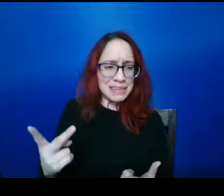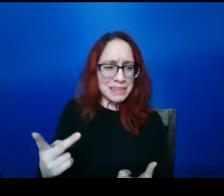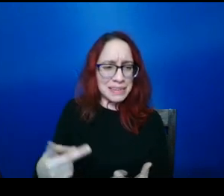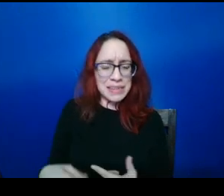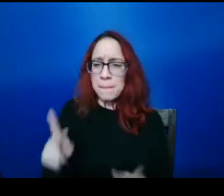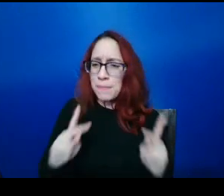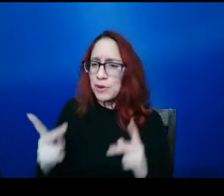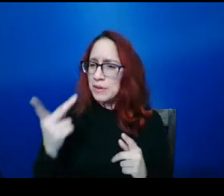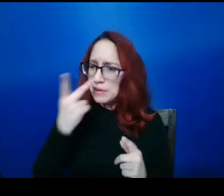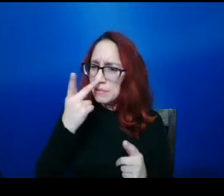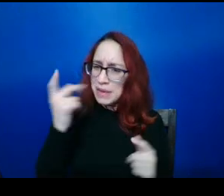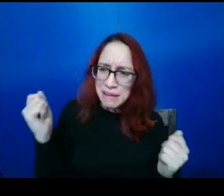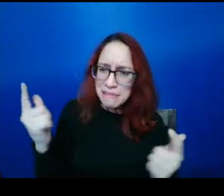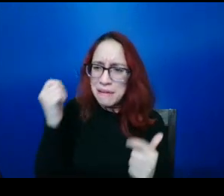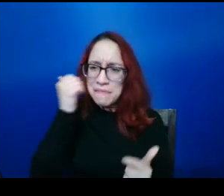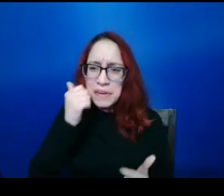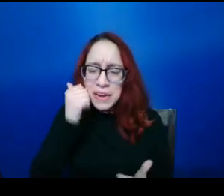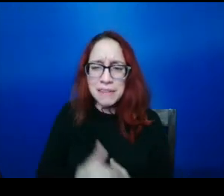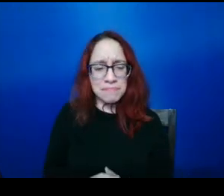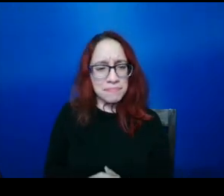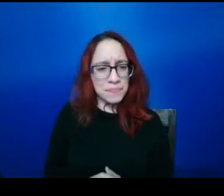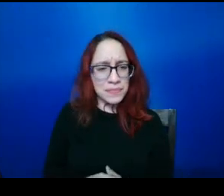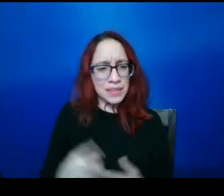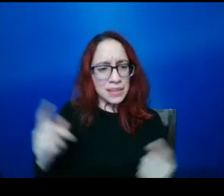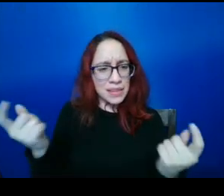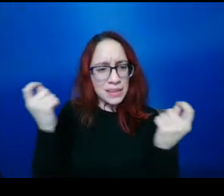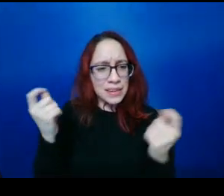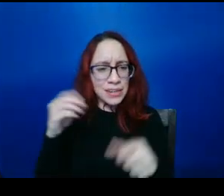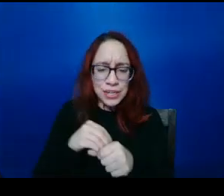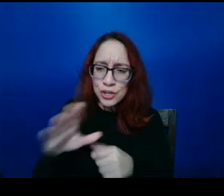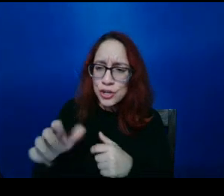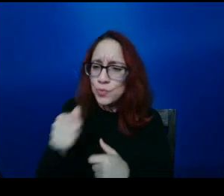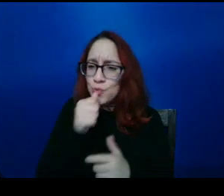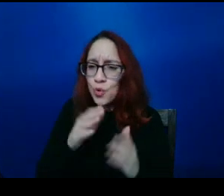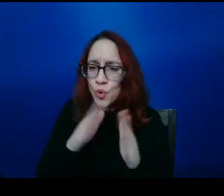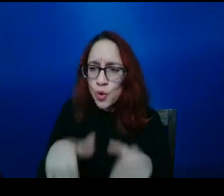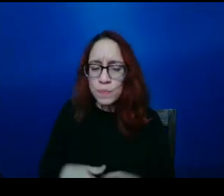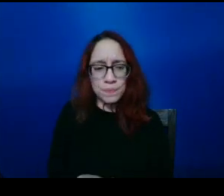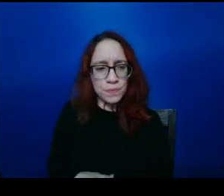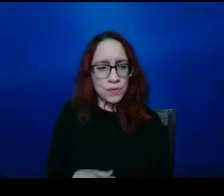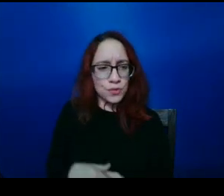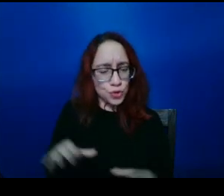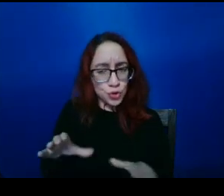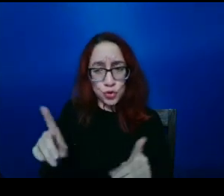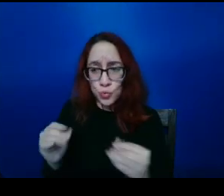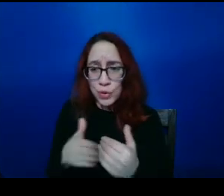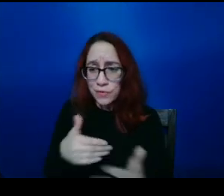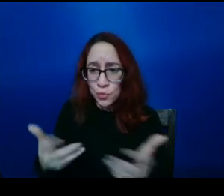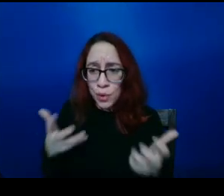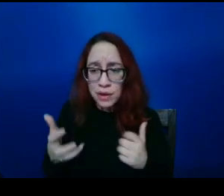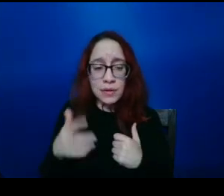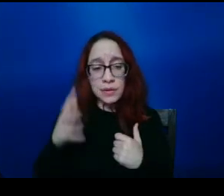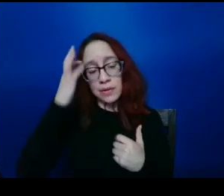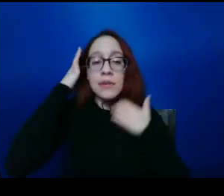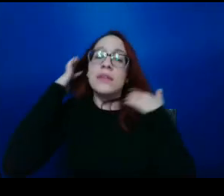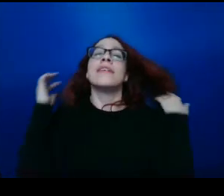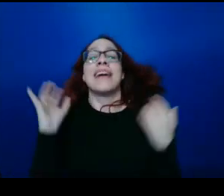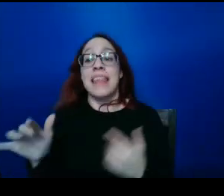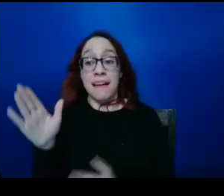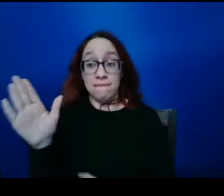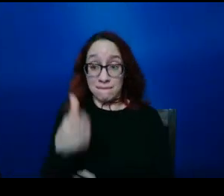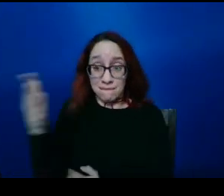penises almost every day? Celebrate it in the privacy of your own home. Do what you want to do. But that